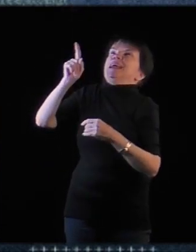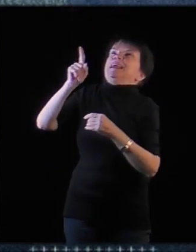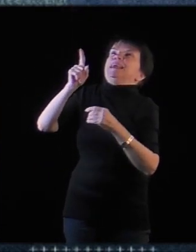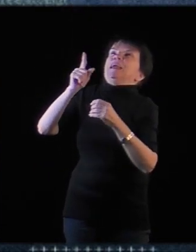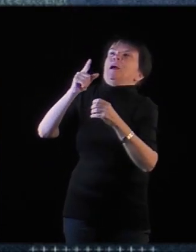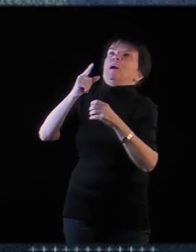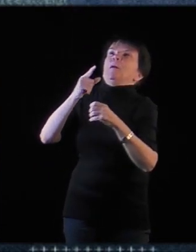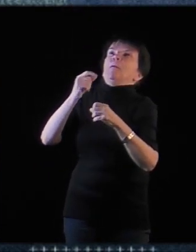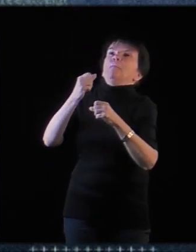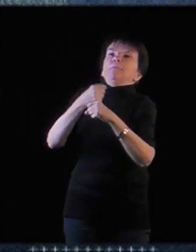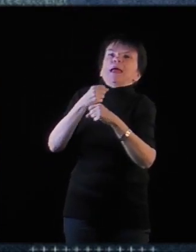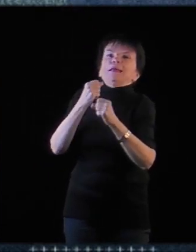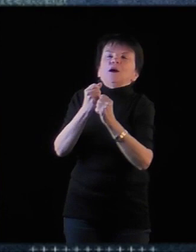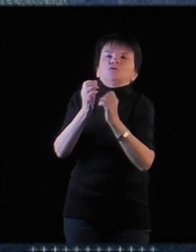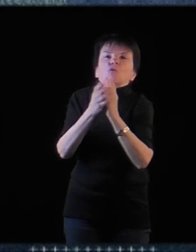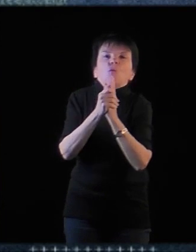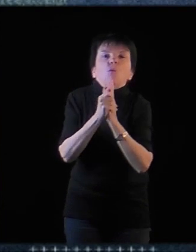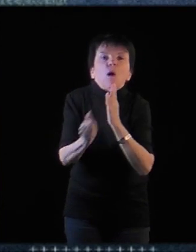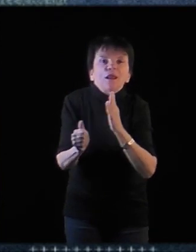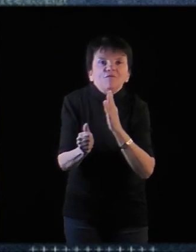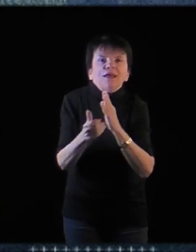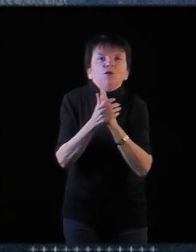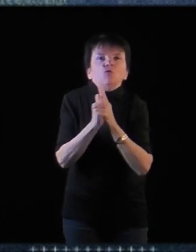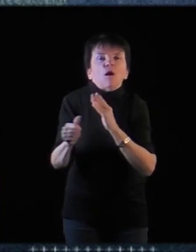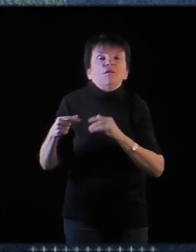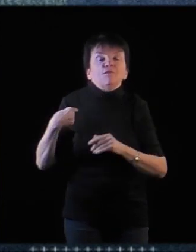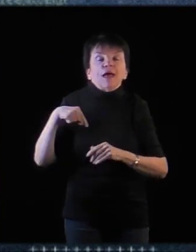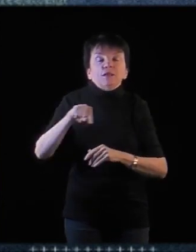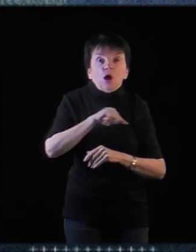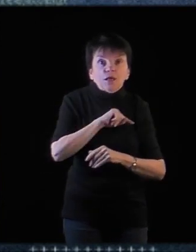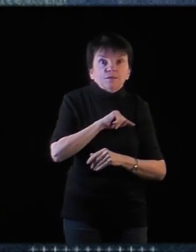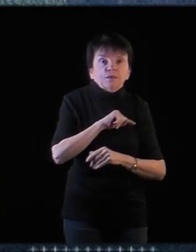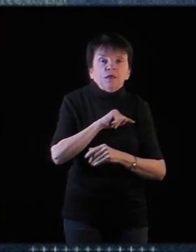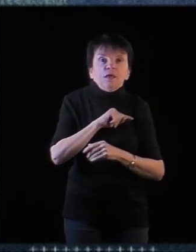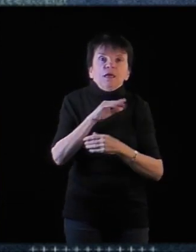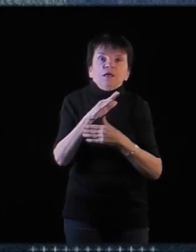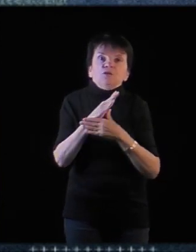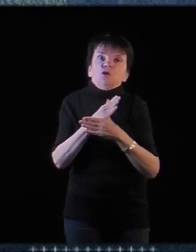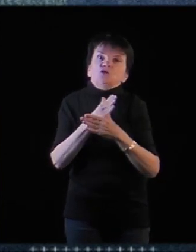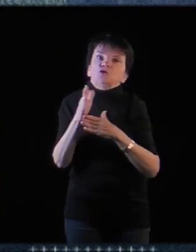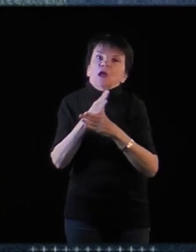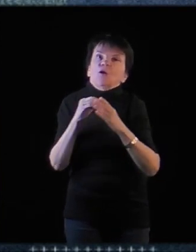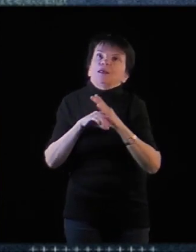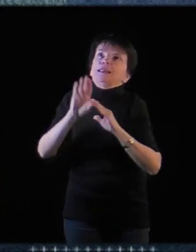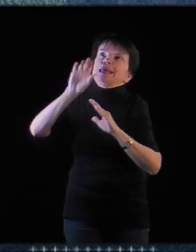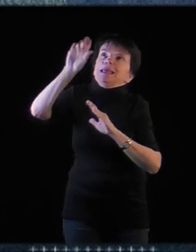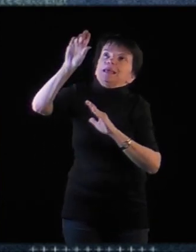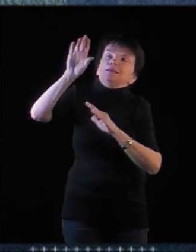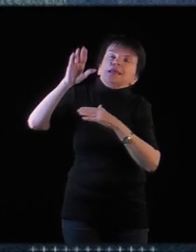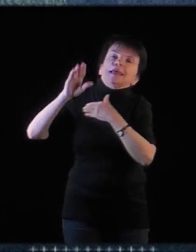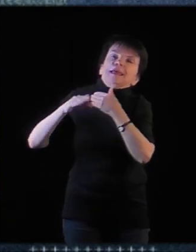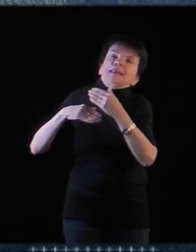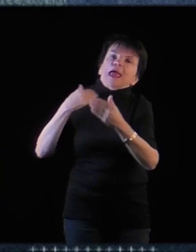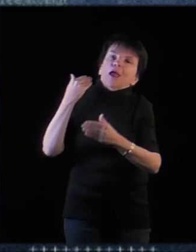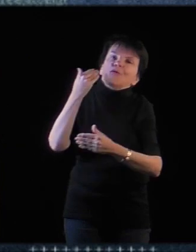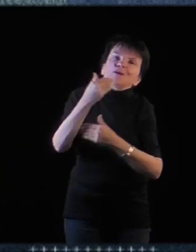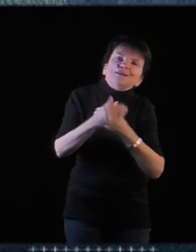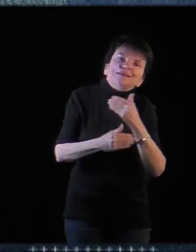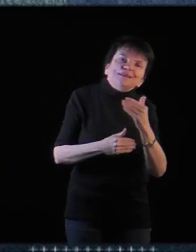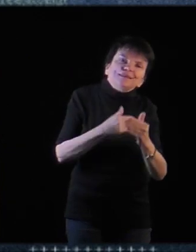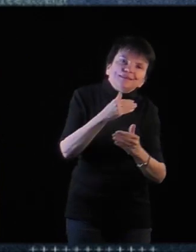to share in the inheritance of his holy people in the kingdom of light. To